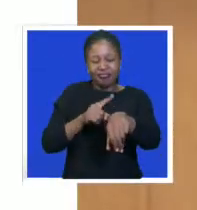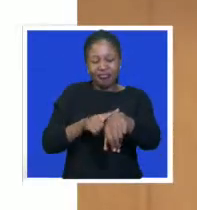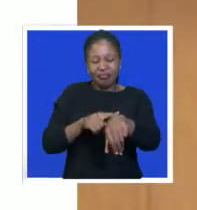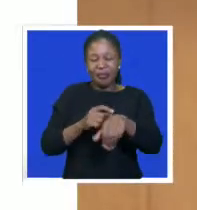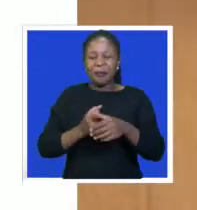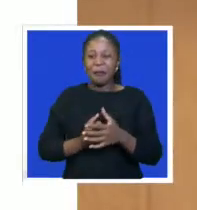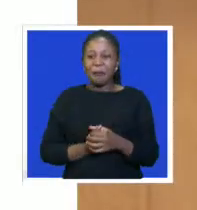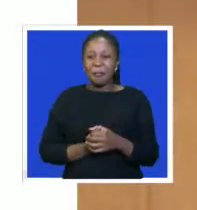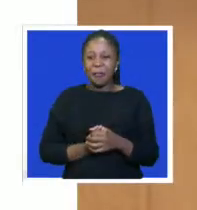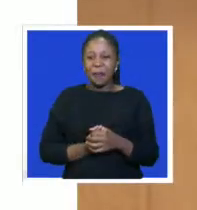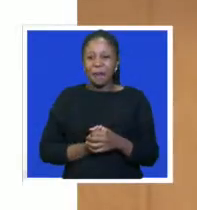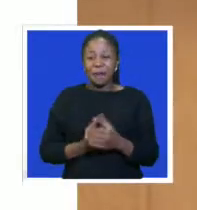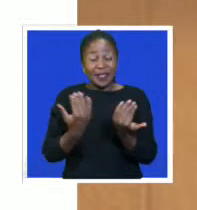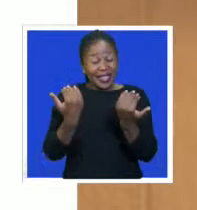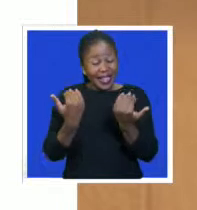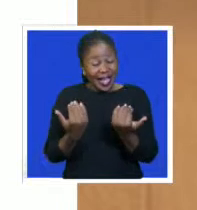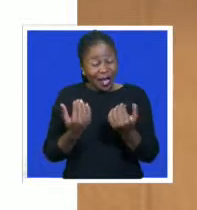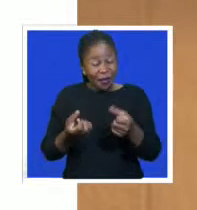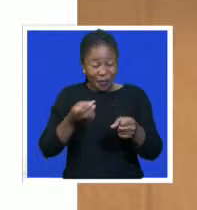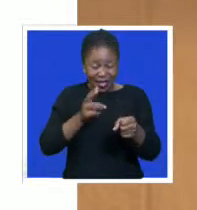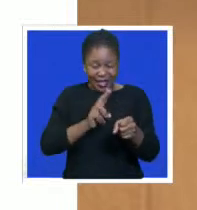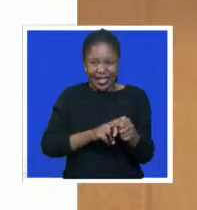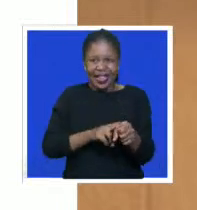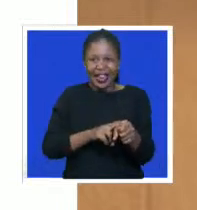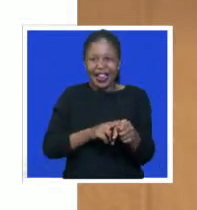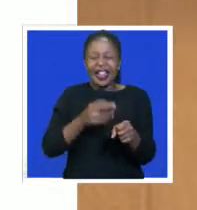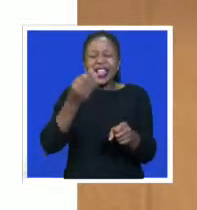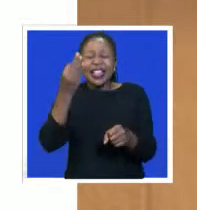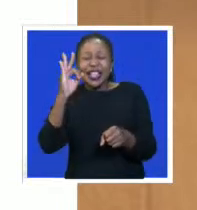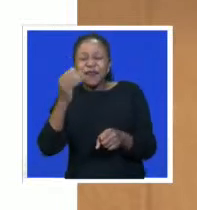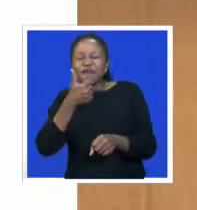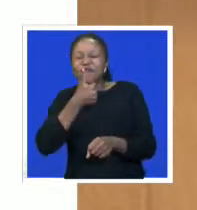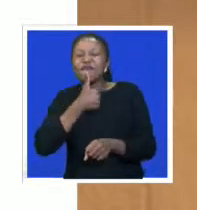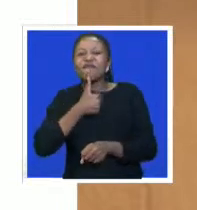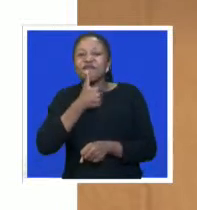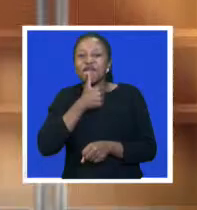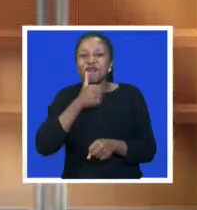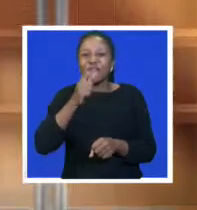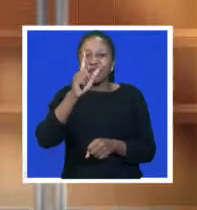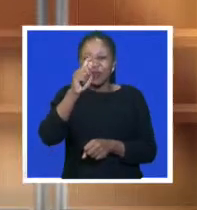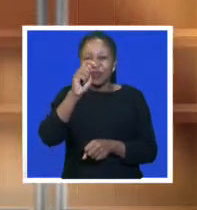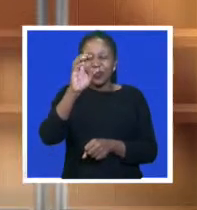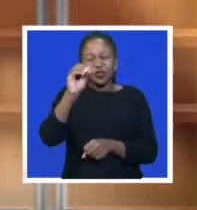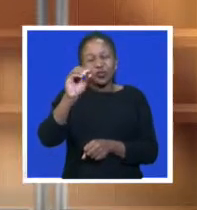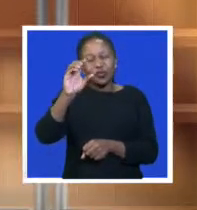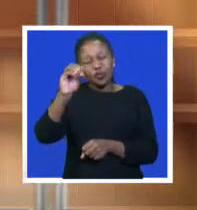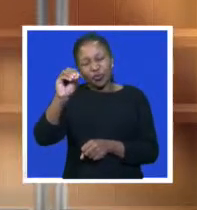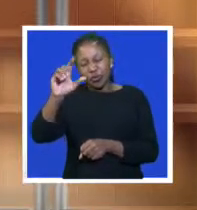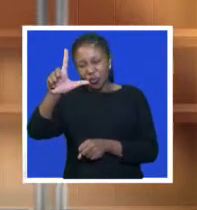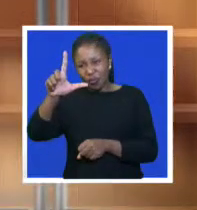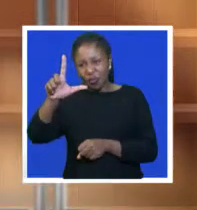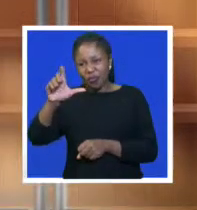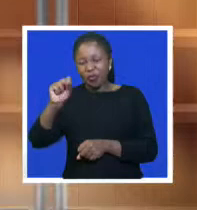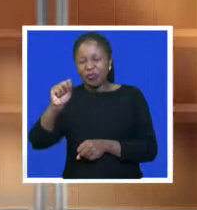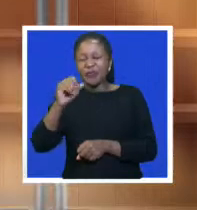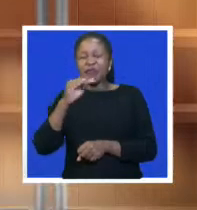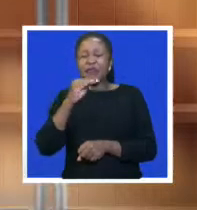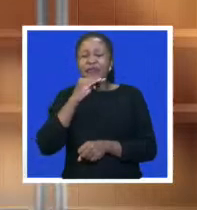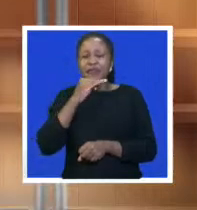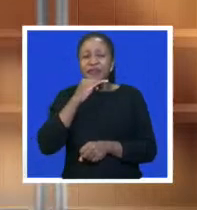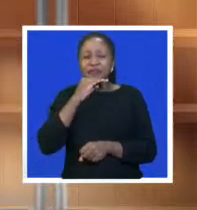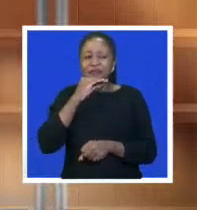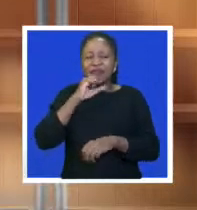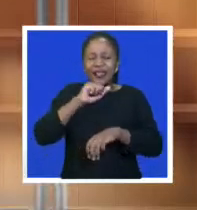So let me repeat, my dear Lena, with regard to tools, when we are reading a narrative text, we are going to get an experience, like I've said. It can